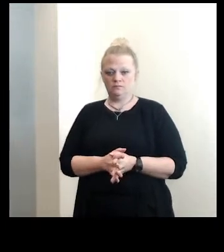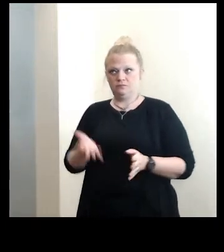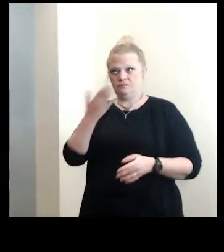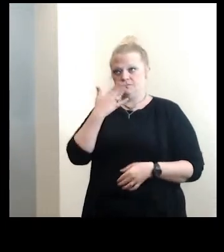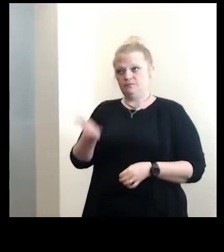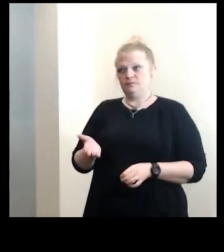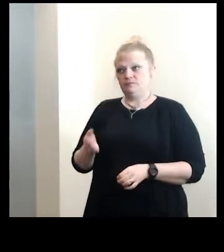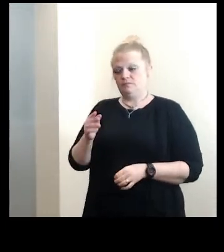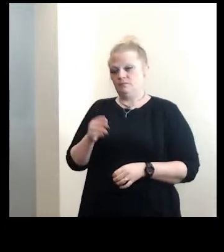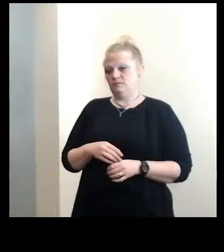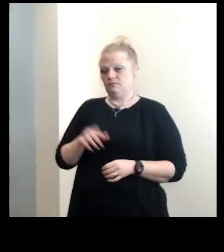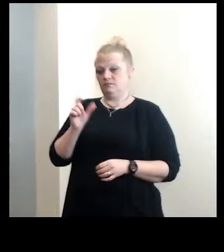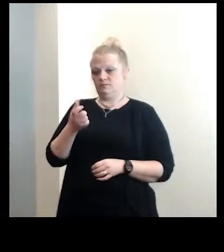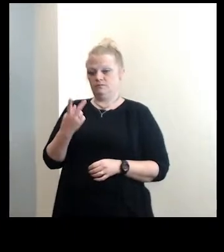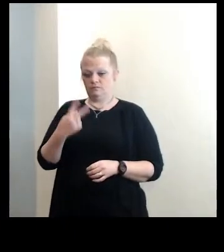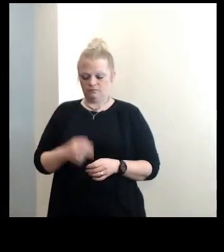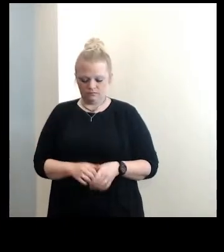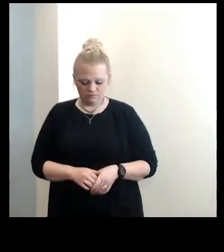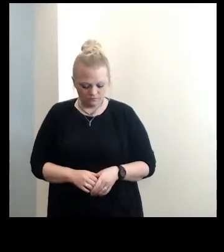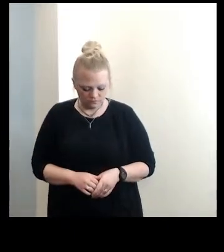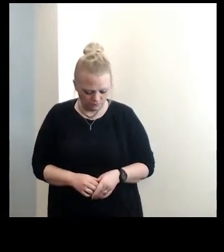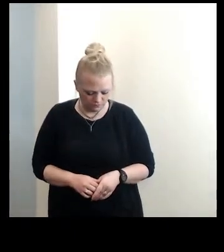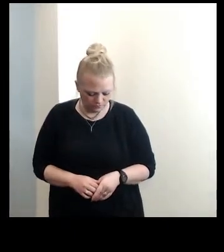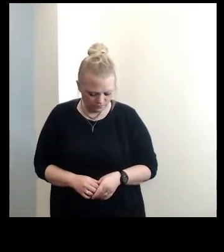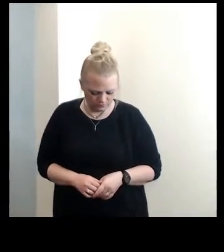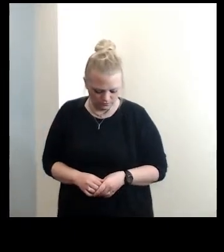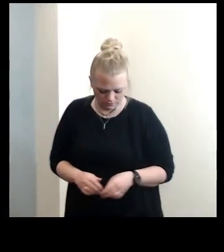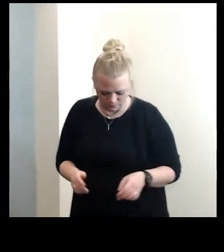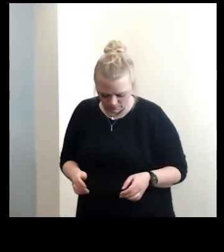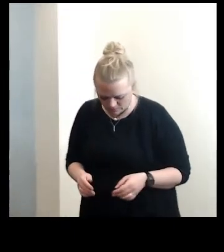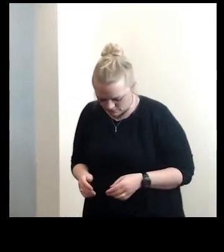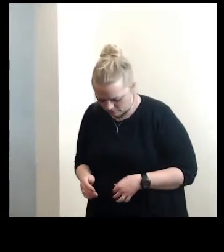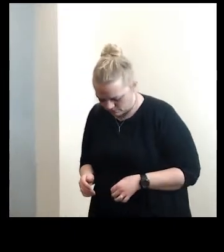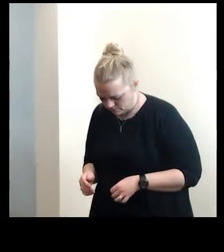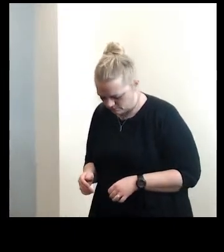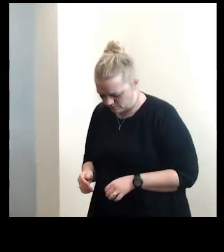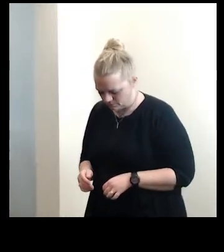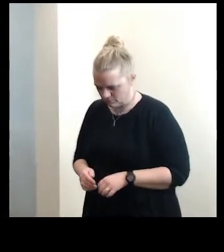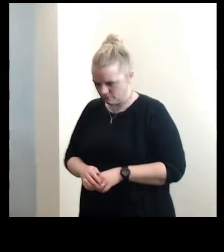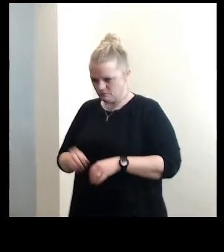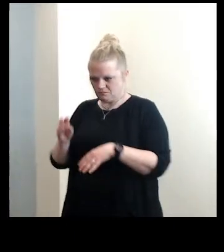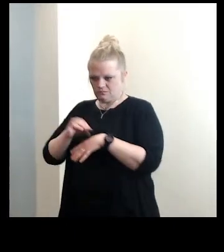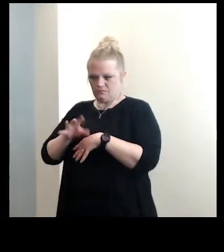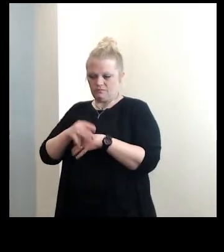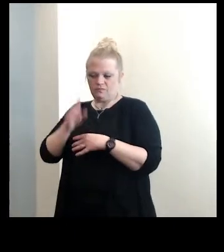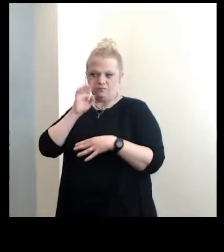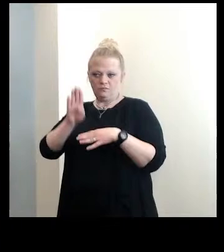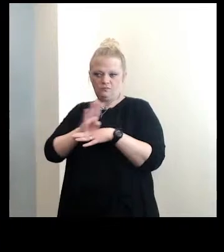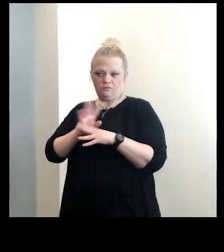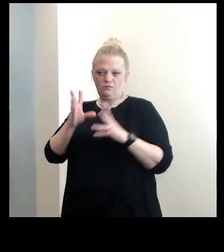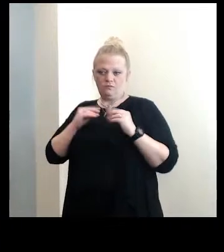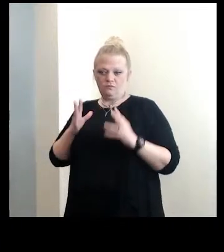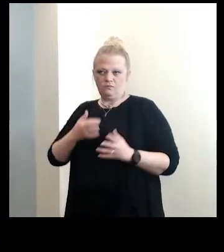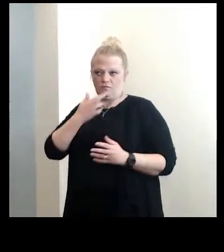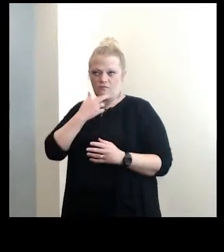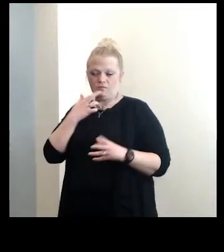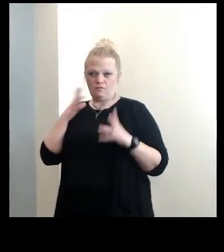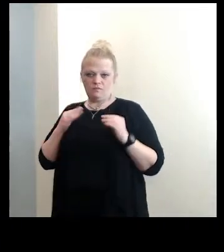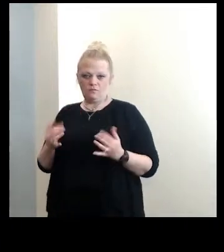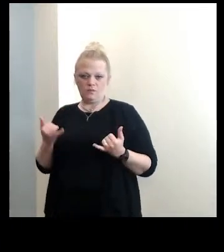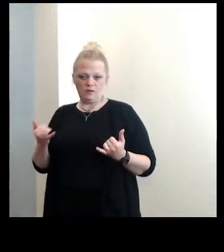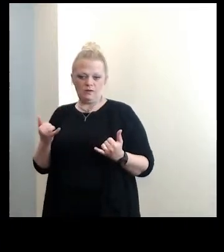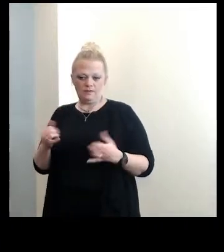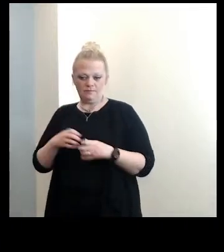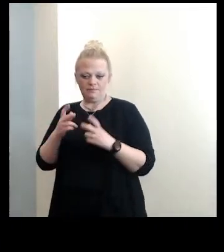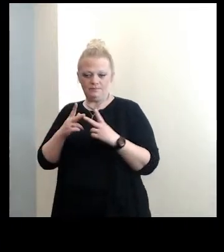Thank you. Kelly Dudzik, Channel 2. Thank you. What advice do you have for business owners and restaurant owners now that they're in